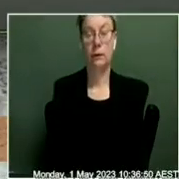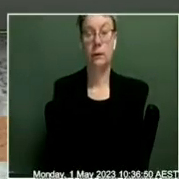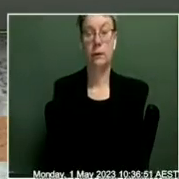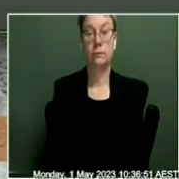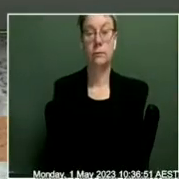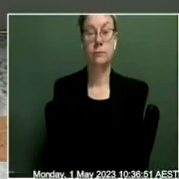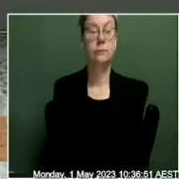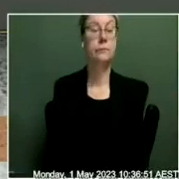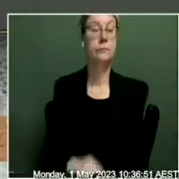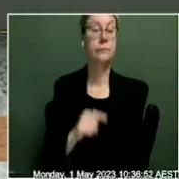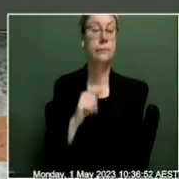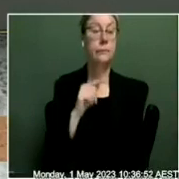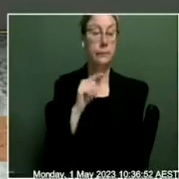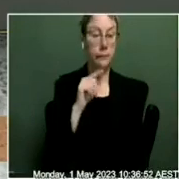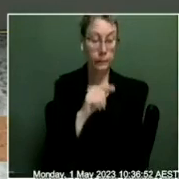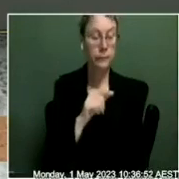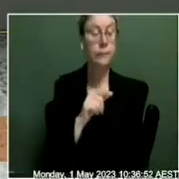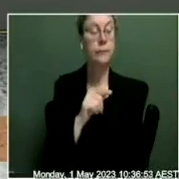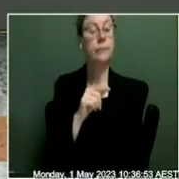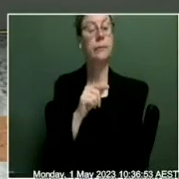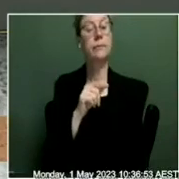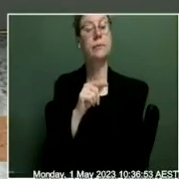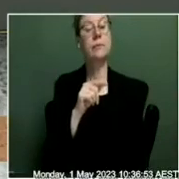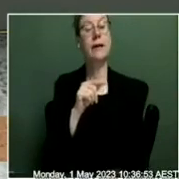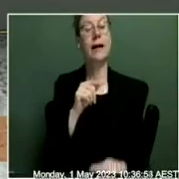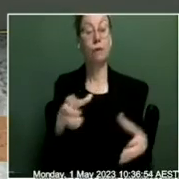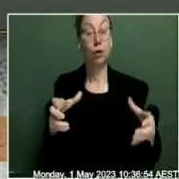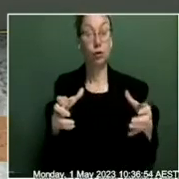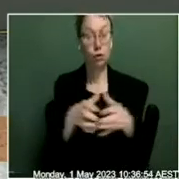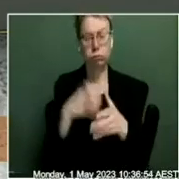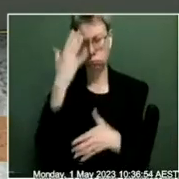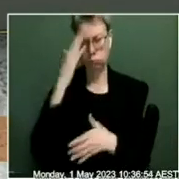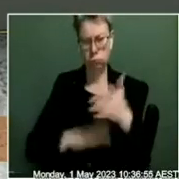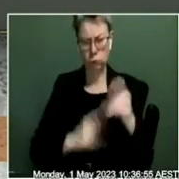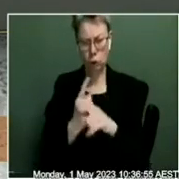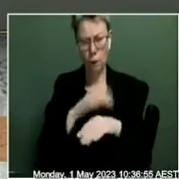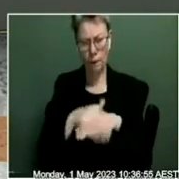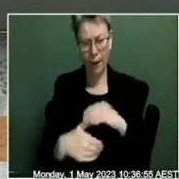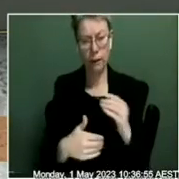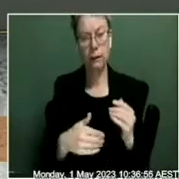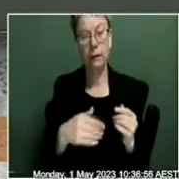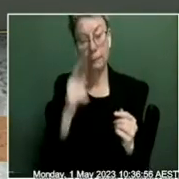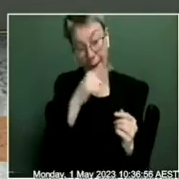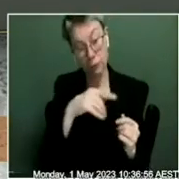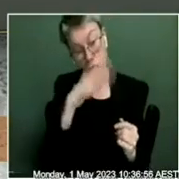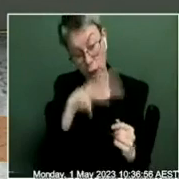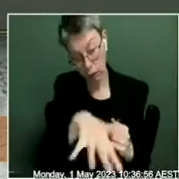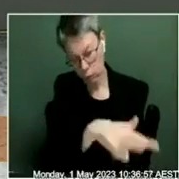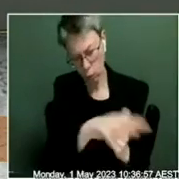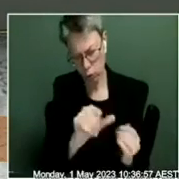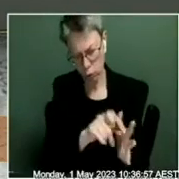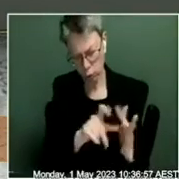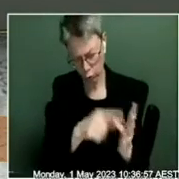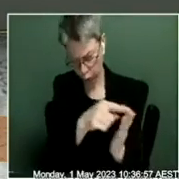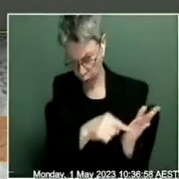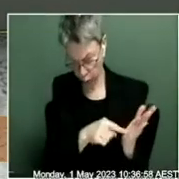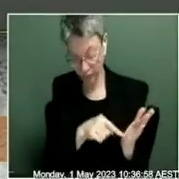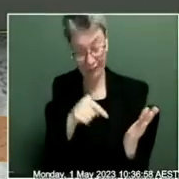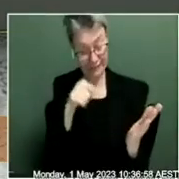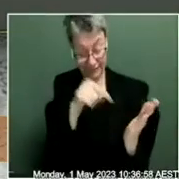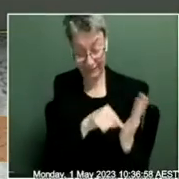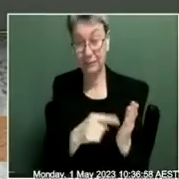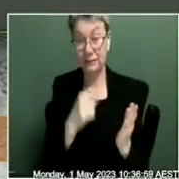made to decriminalising public drunkenness and implementing a public health model to ensure that those who are intoxicated in public